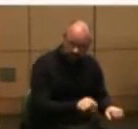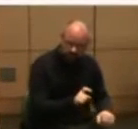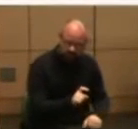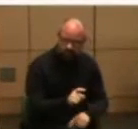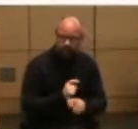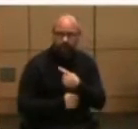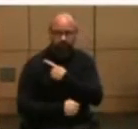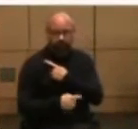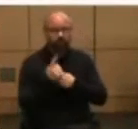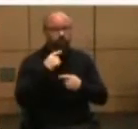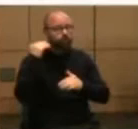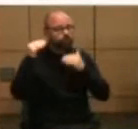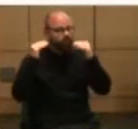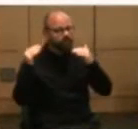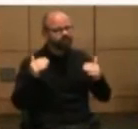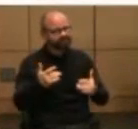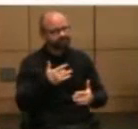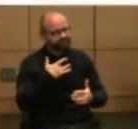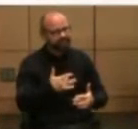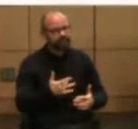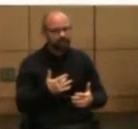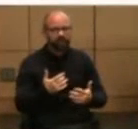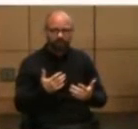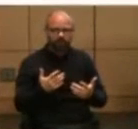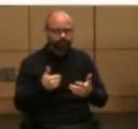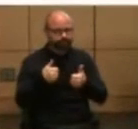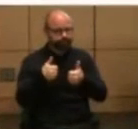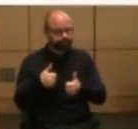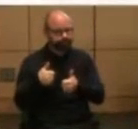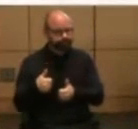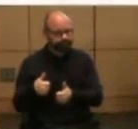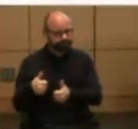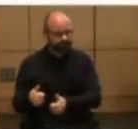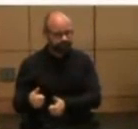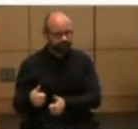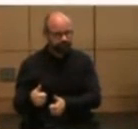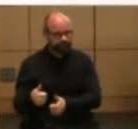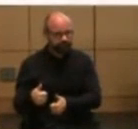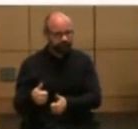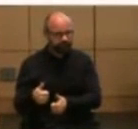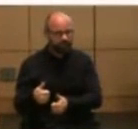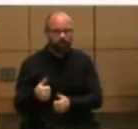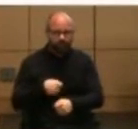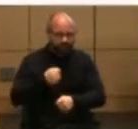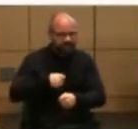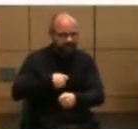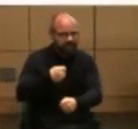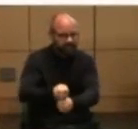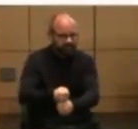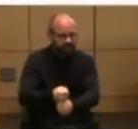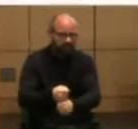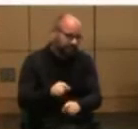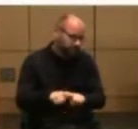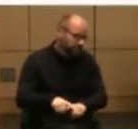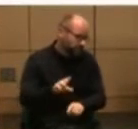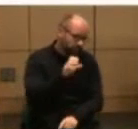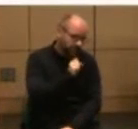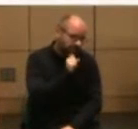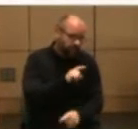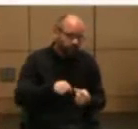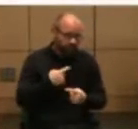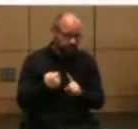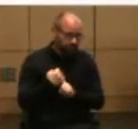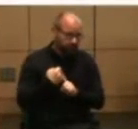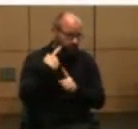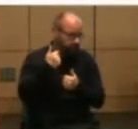acquired hearing loss. And again, it depends on how old you were when you developed your hearing loss. And so in that situation, genetics is